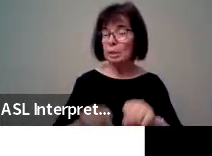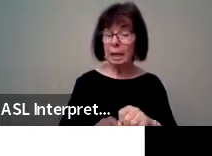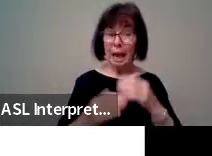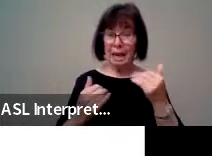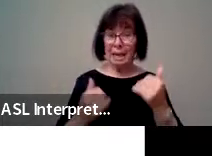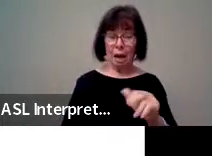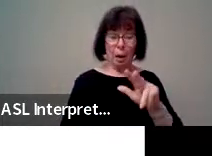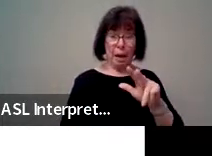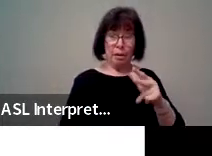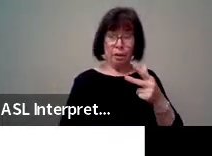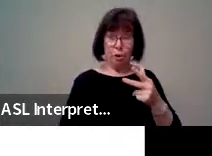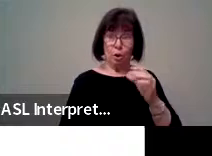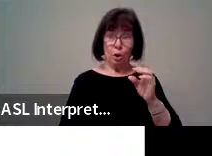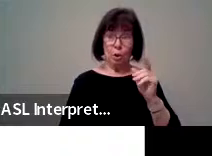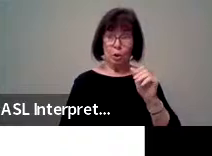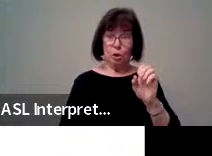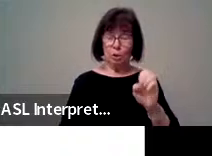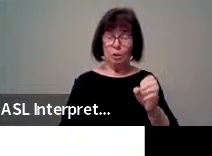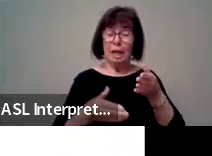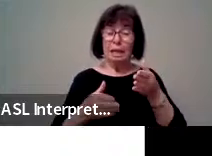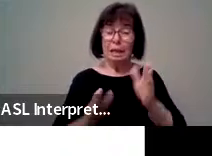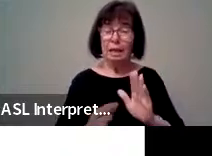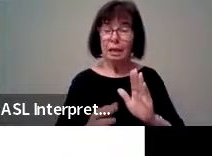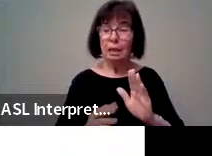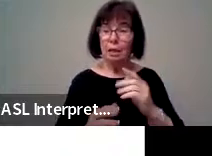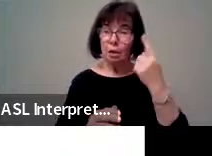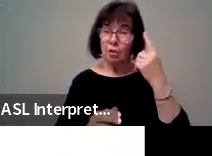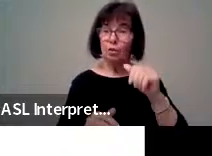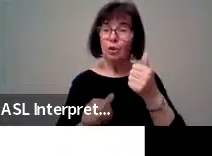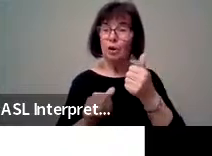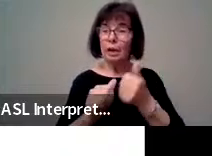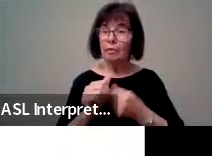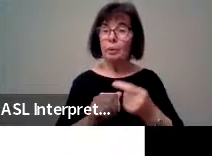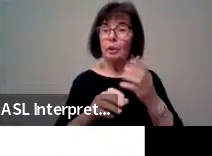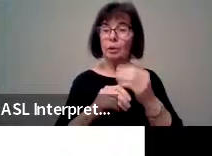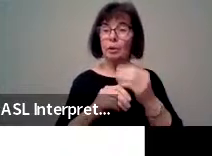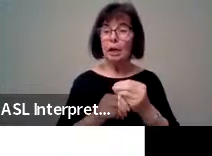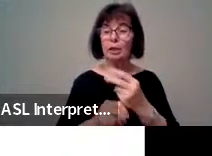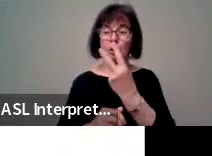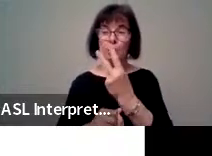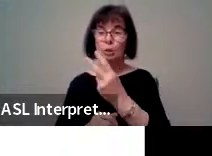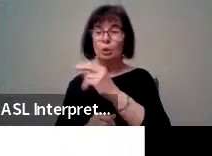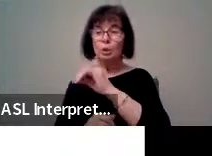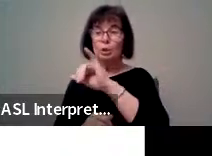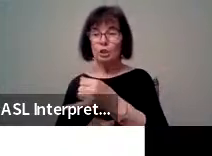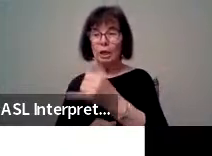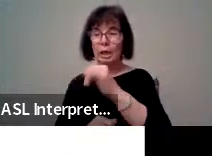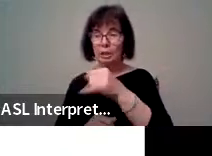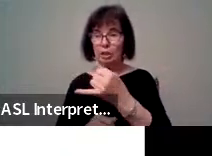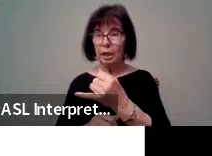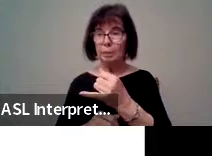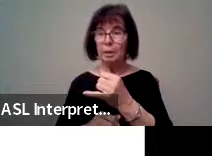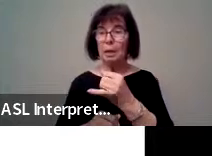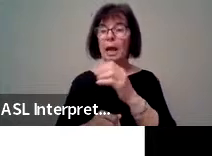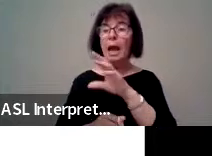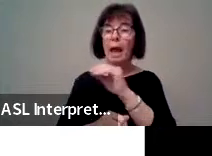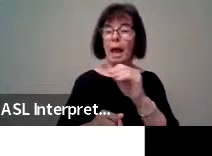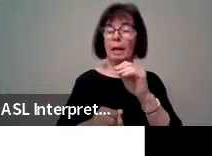now allowed for everyone who got 2 J&J doses, a J&J initial vaccination and a J&J